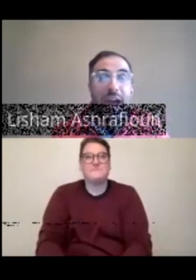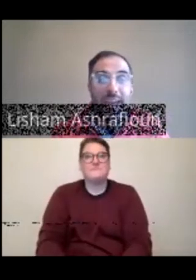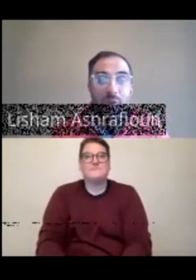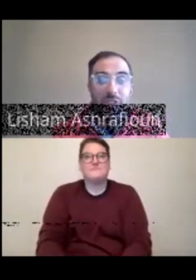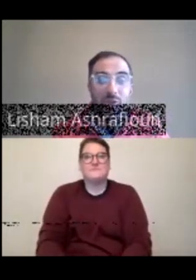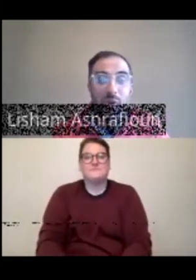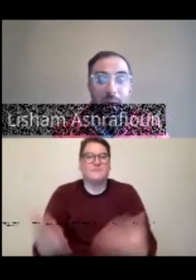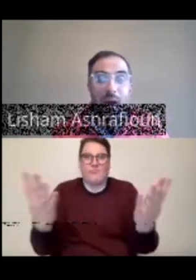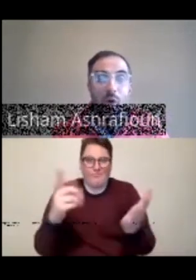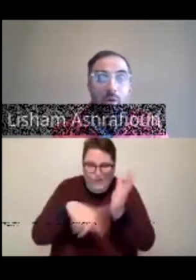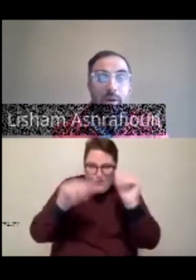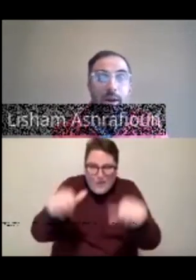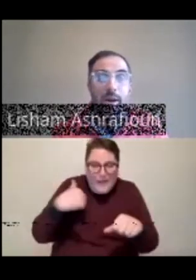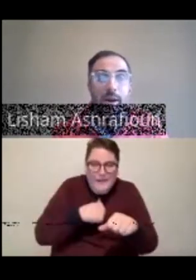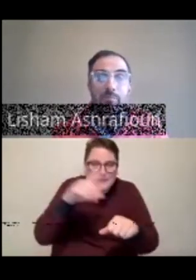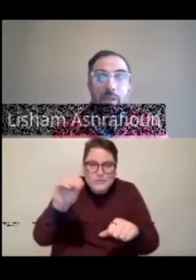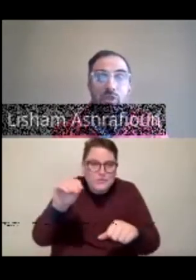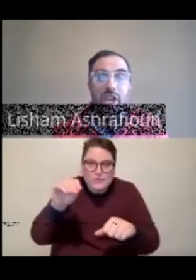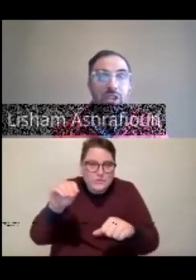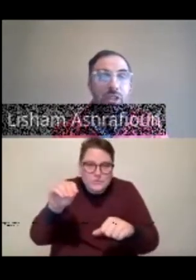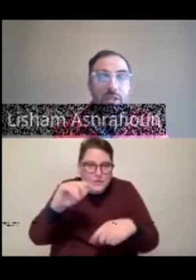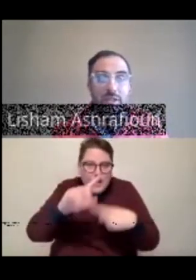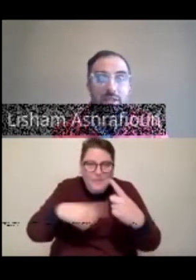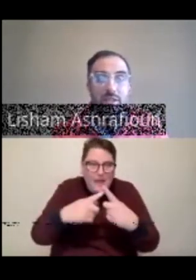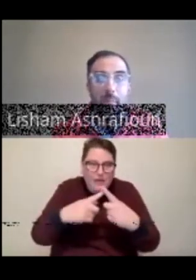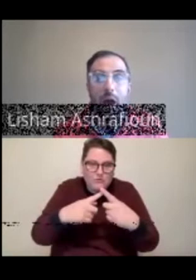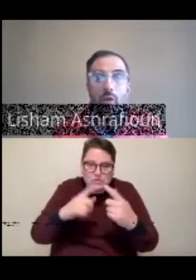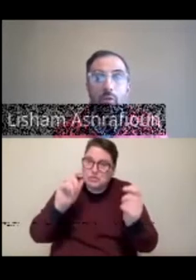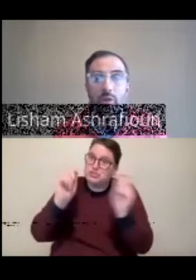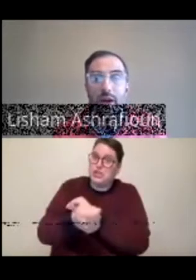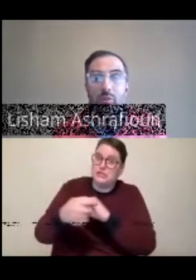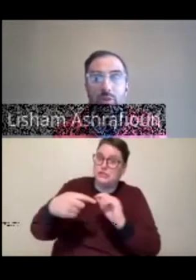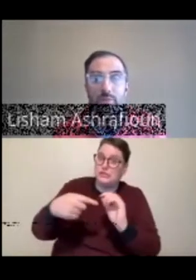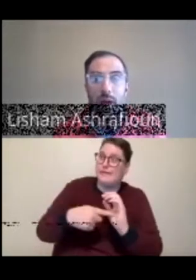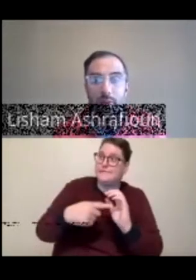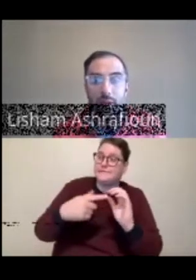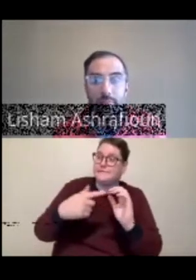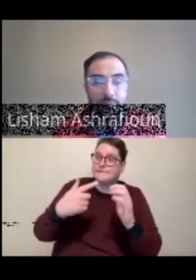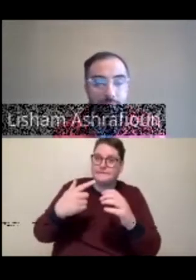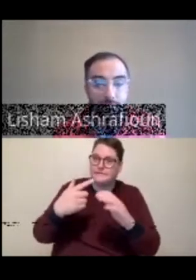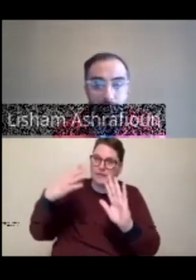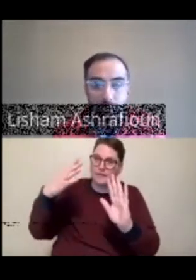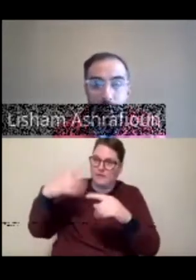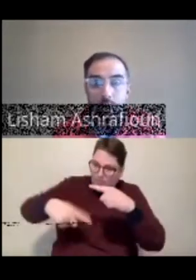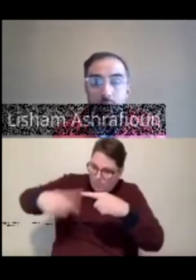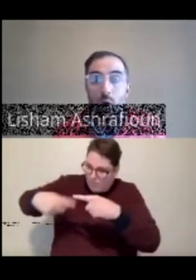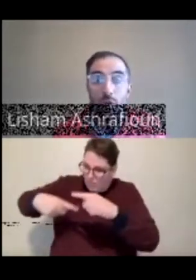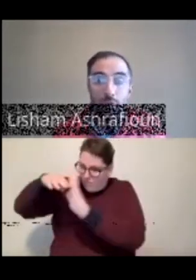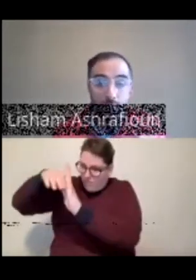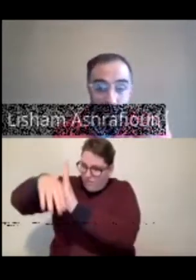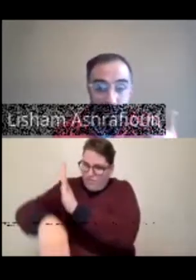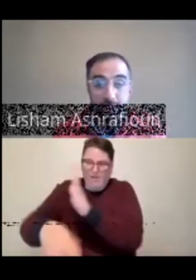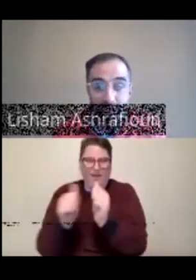What the heck can we do about, changing this powerful downward spiraling?